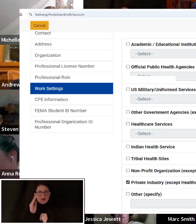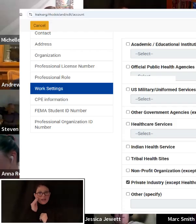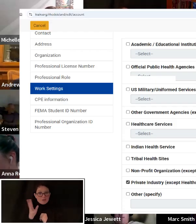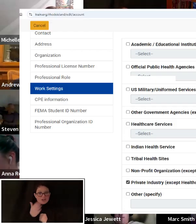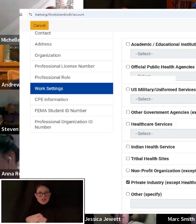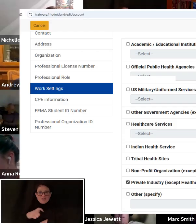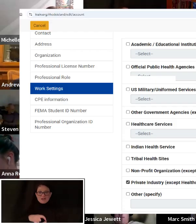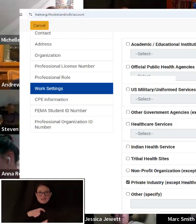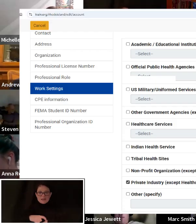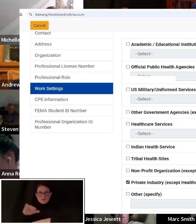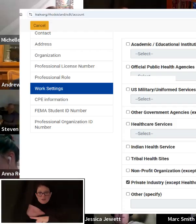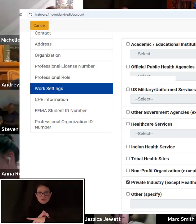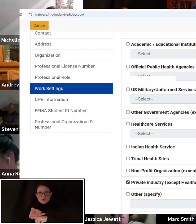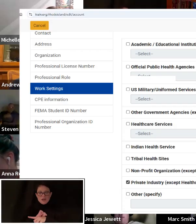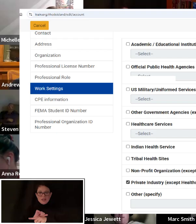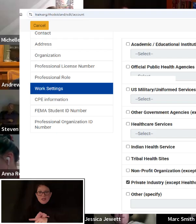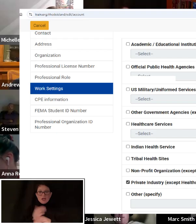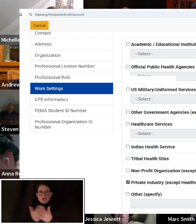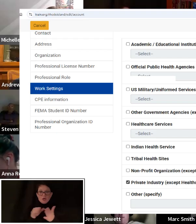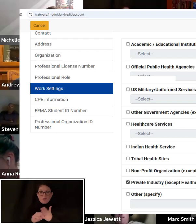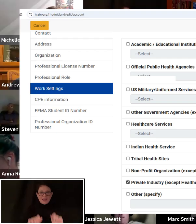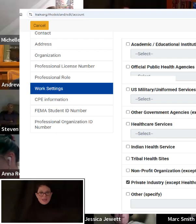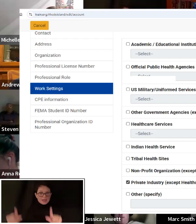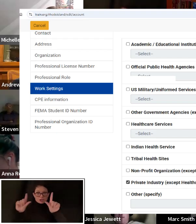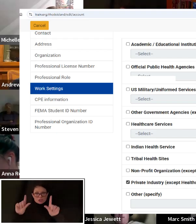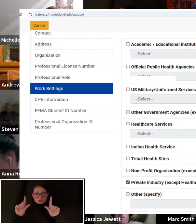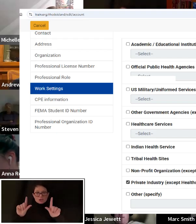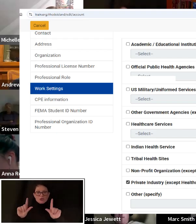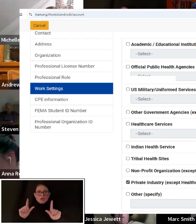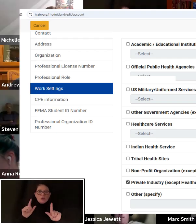every time they're in that training and going to a new page, or even when they're